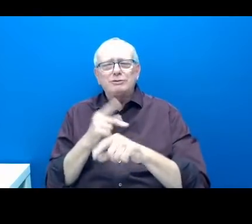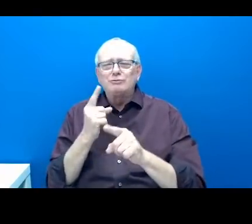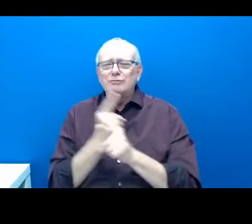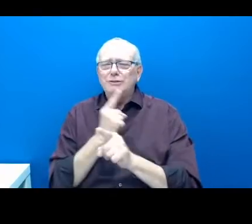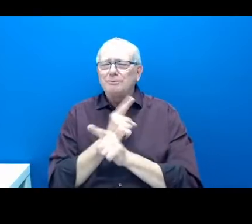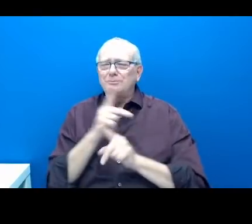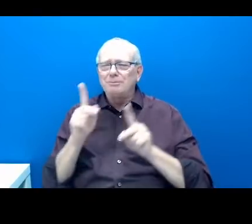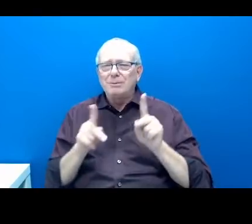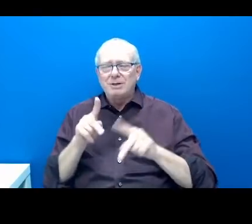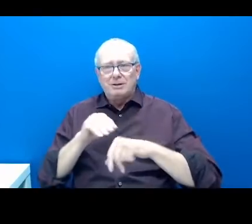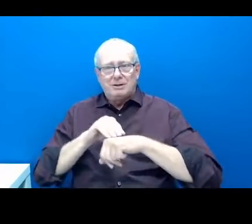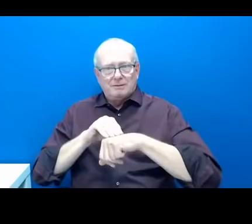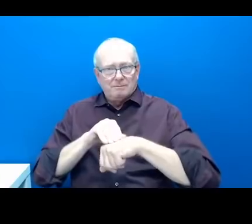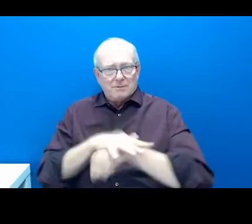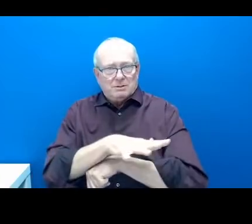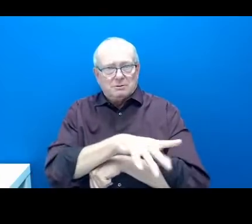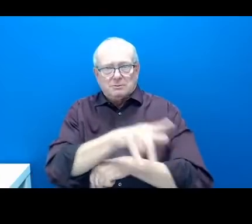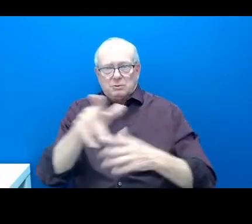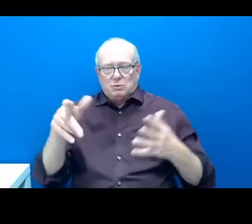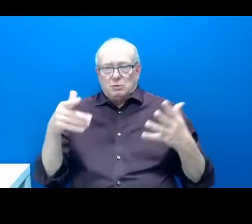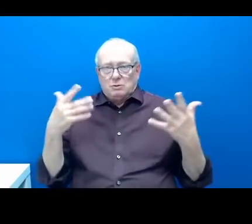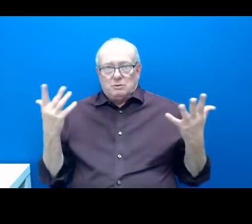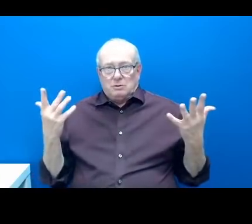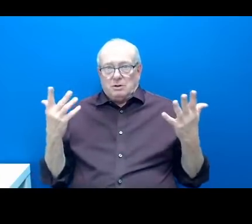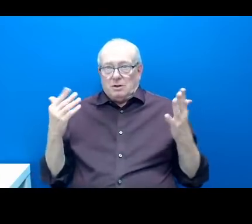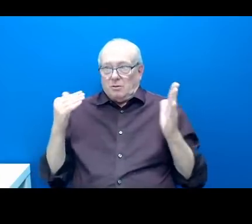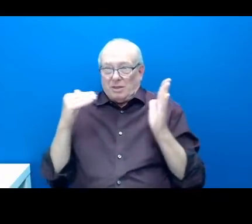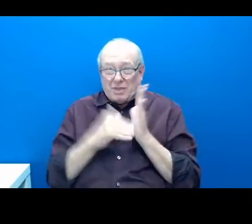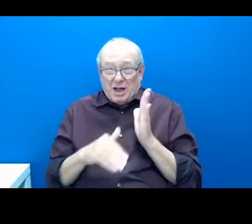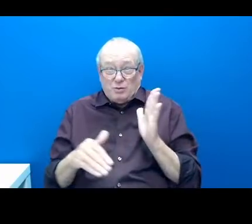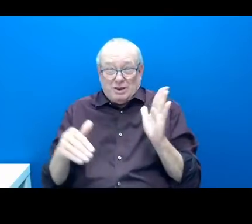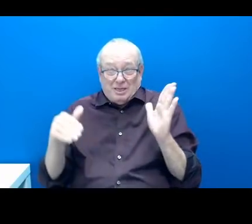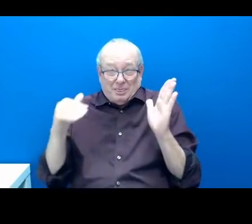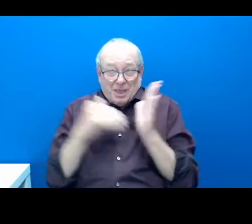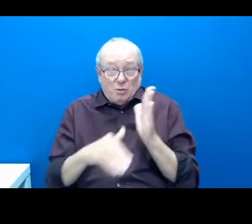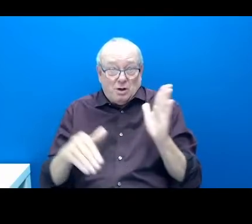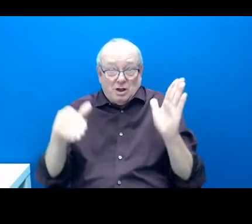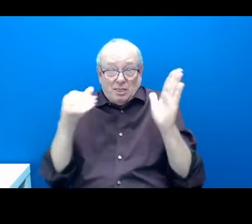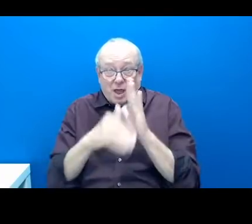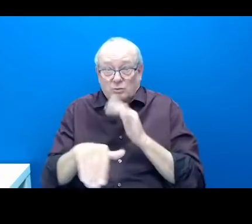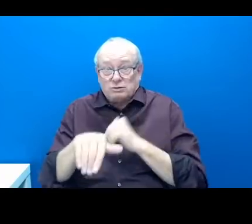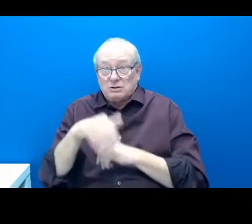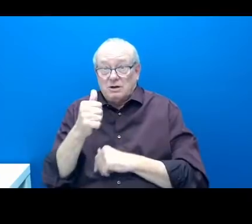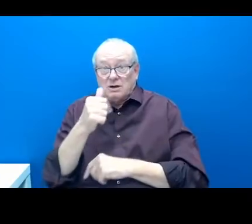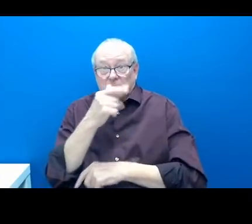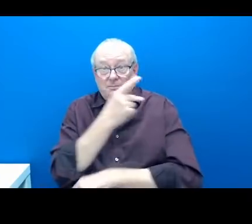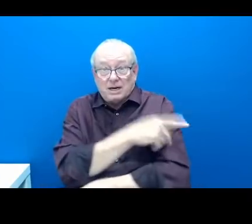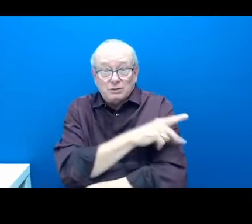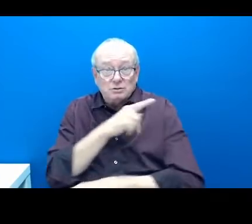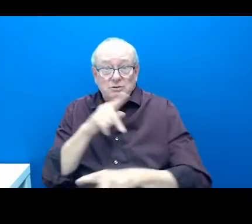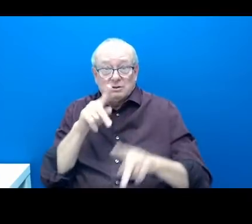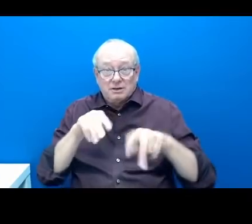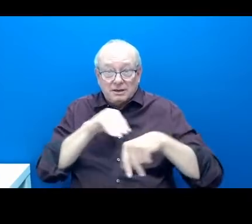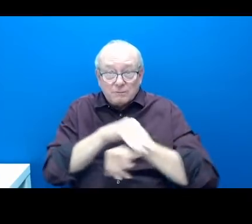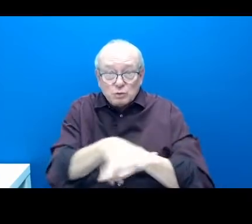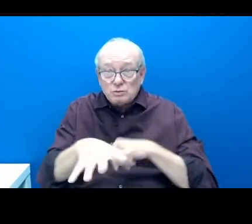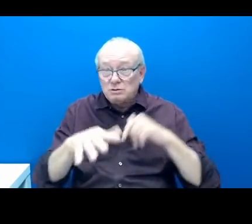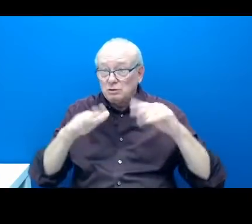being affected by this, and hundreds and thousands of other patients who are being affected by this, kids,